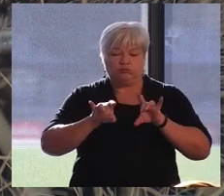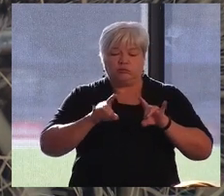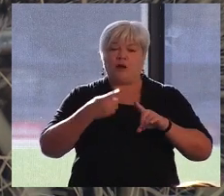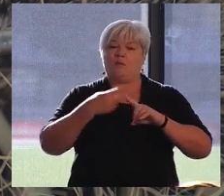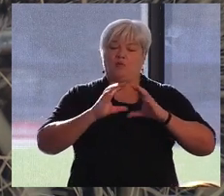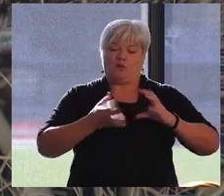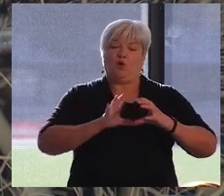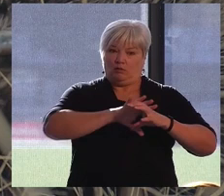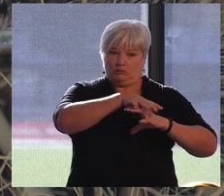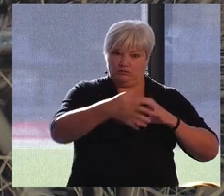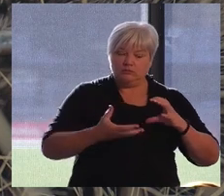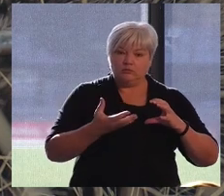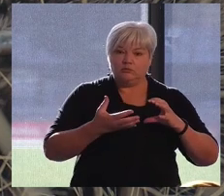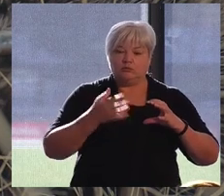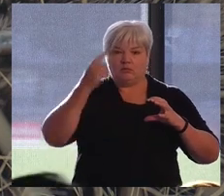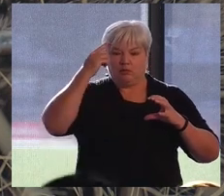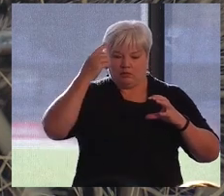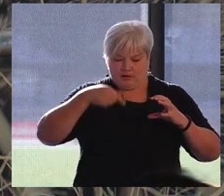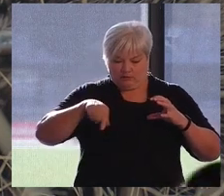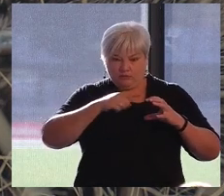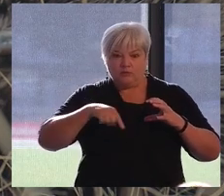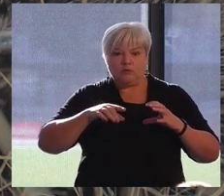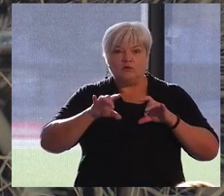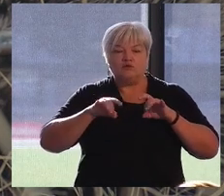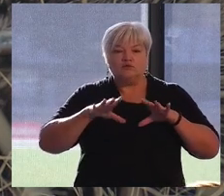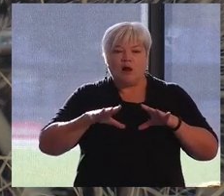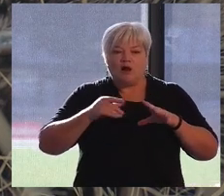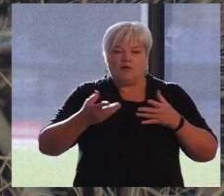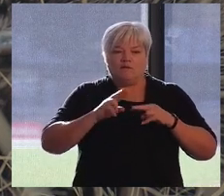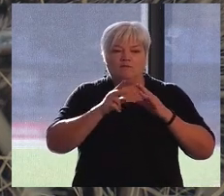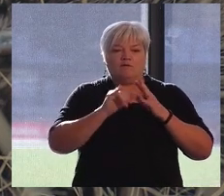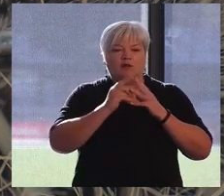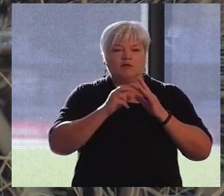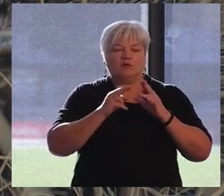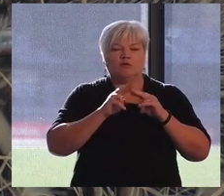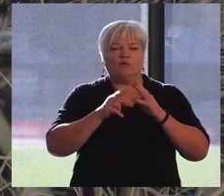third largest fossil fuel exporter in the world, for generations to come.